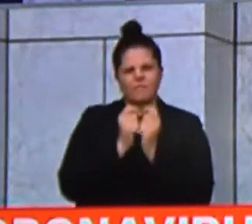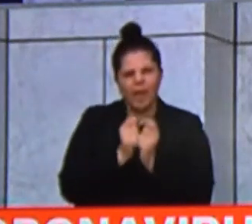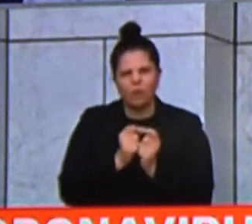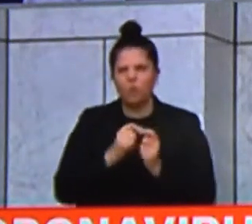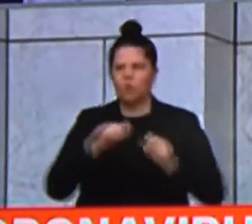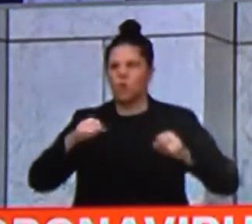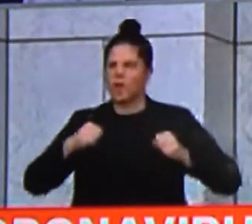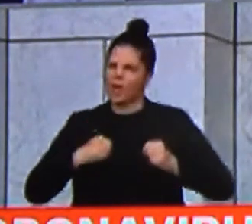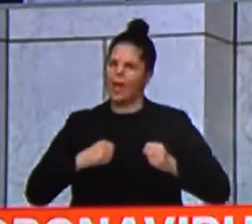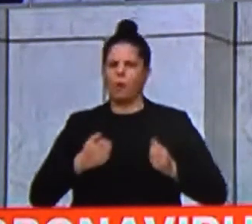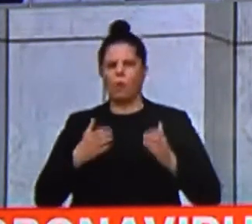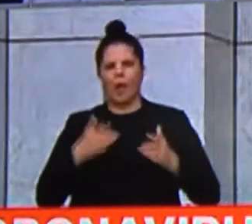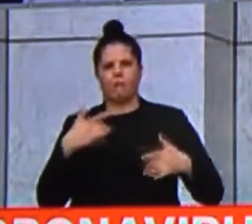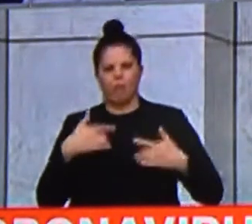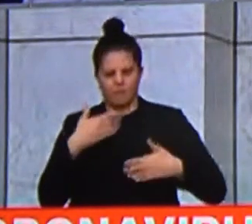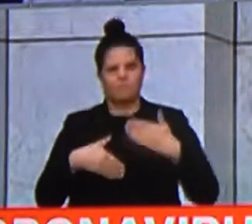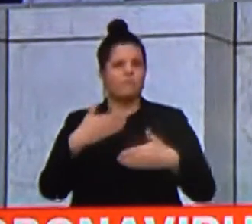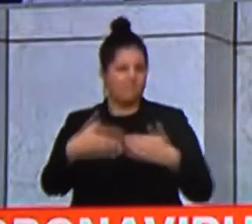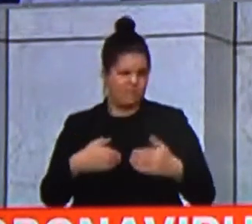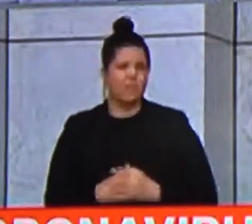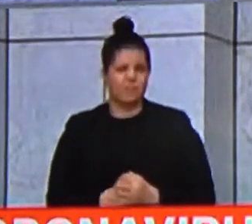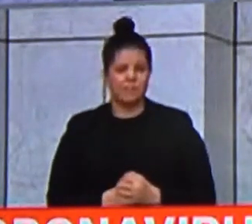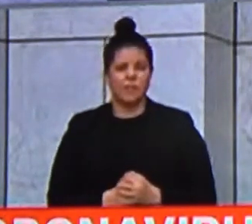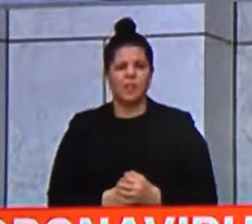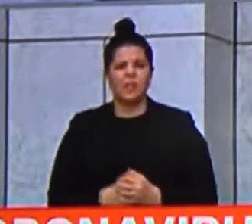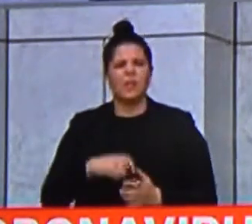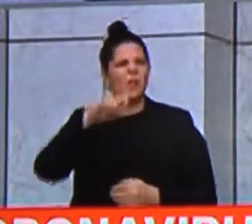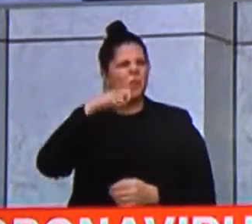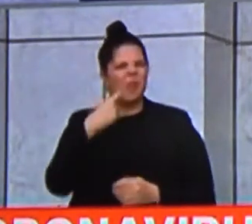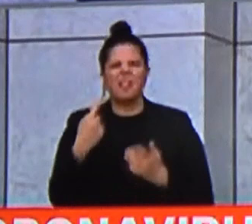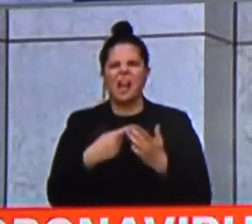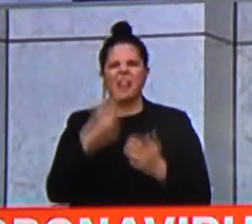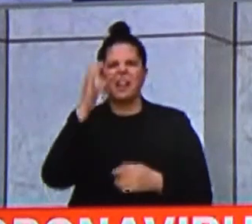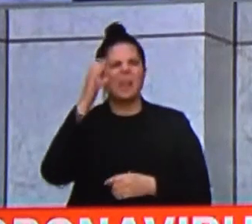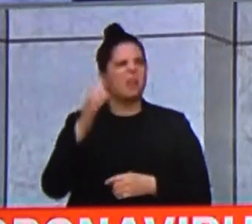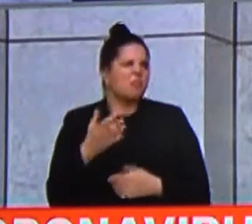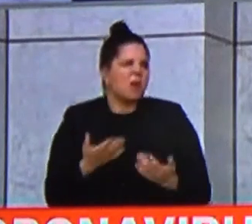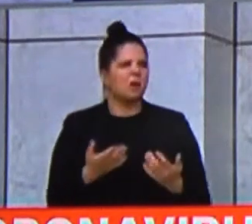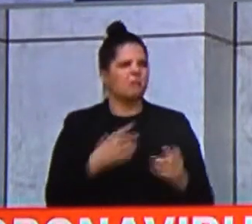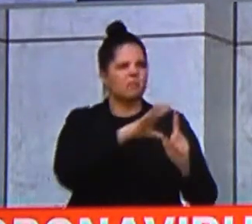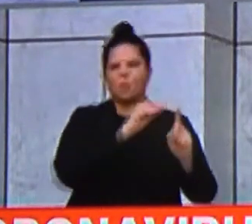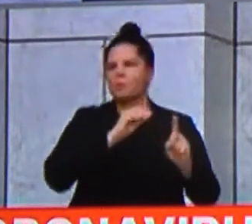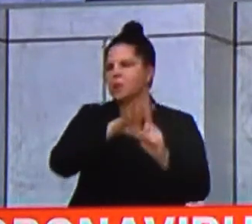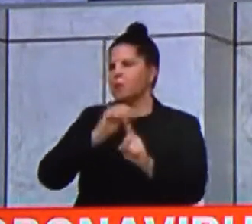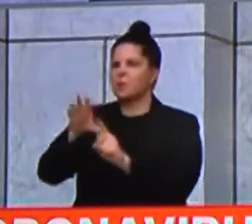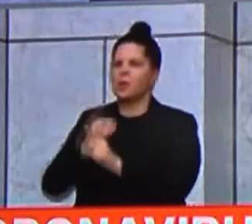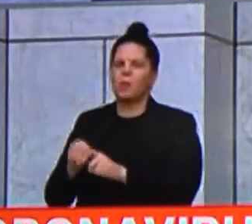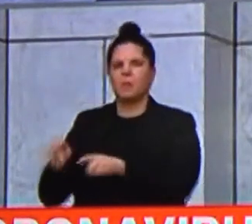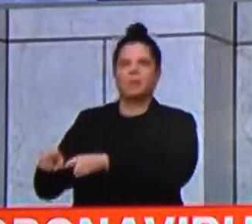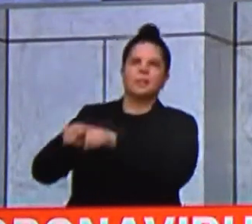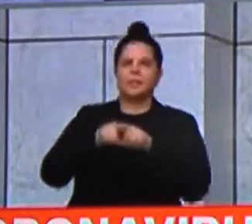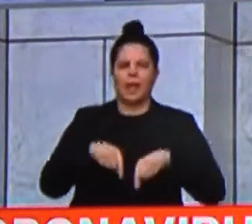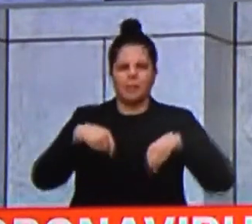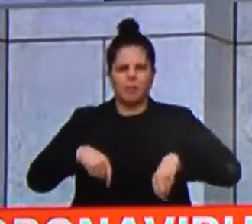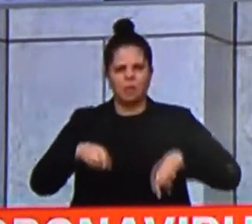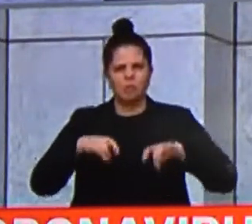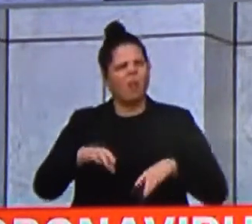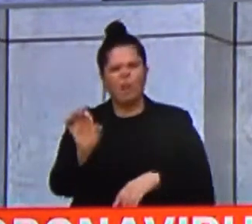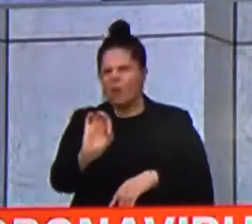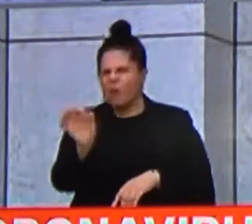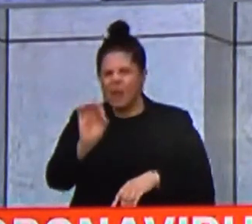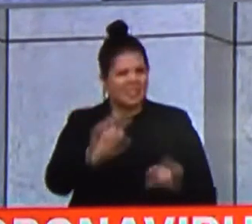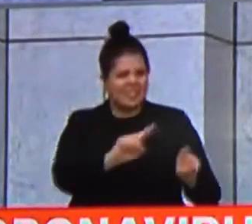of support to millions of people. Anyone can have an idea about that, but converting that into an actual deliverable program that